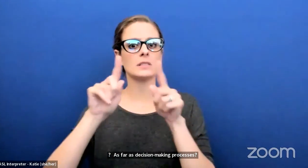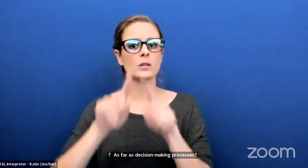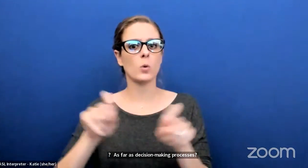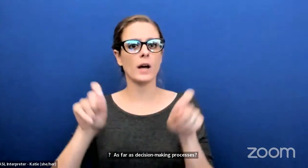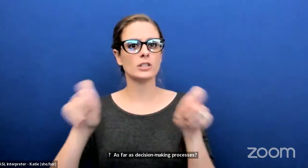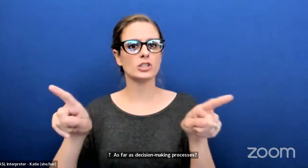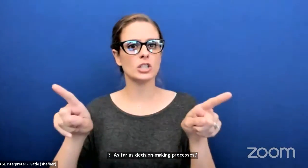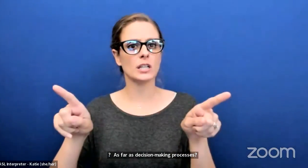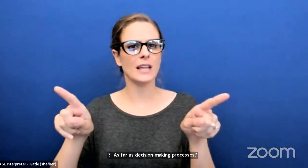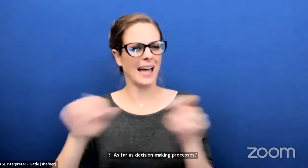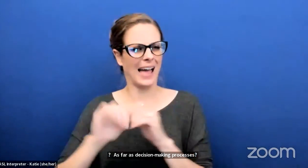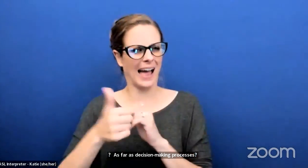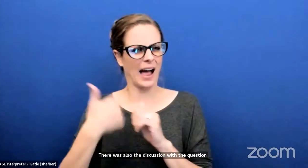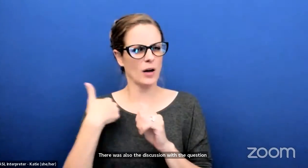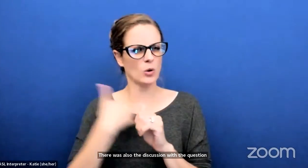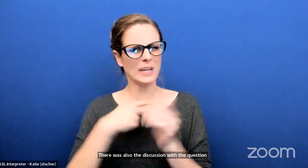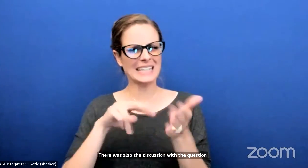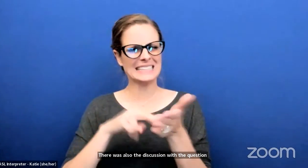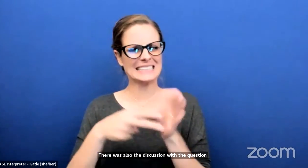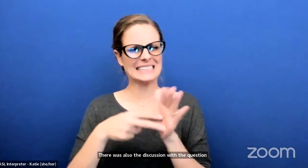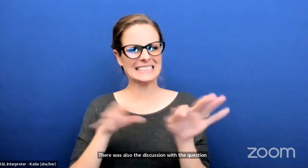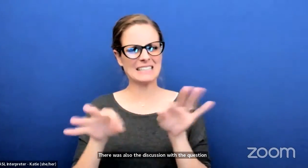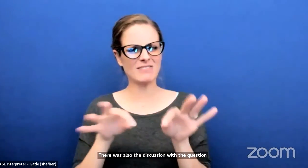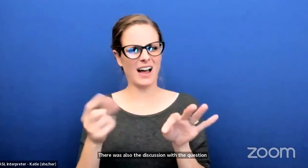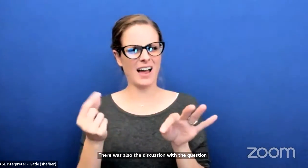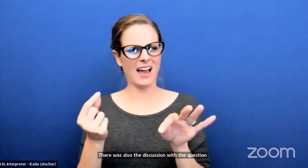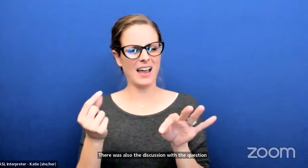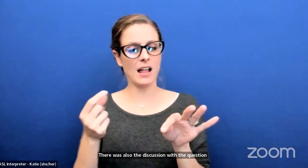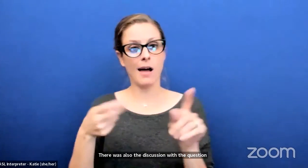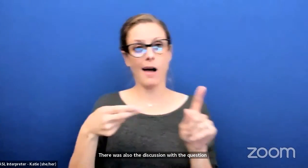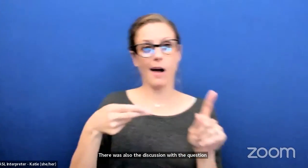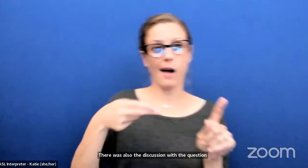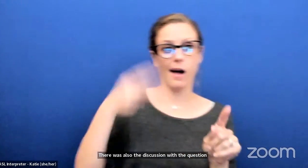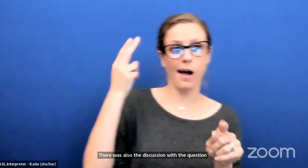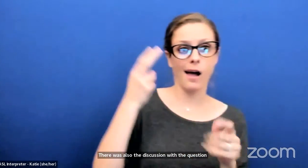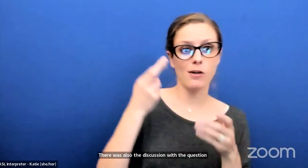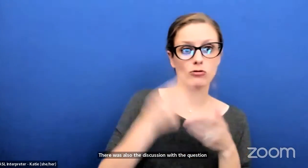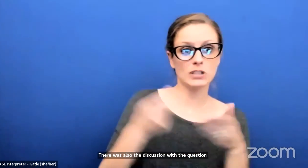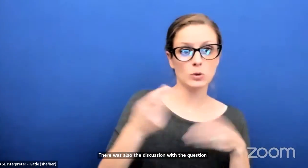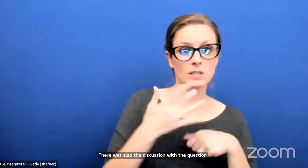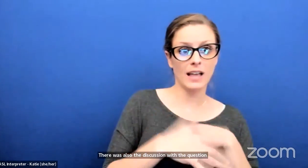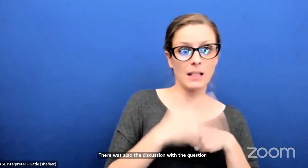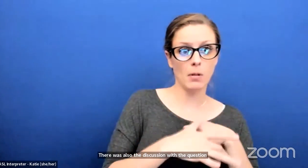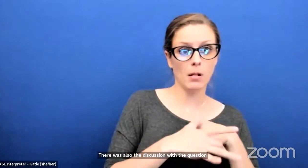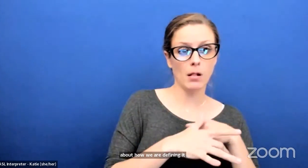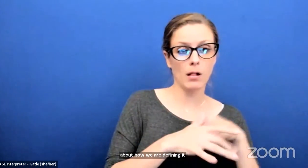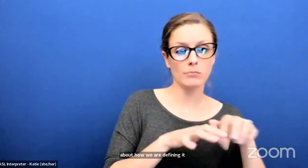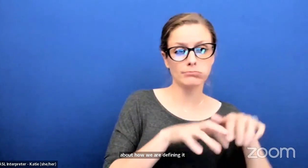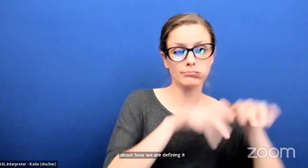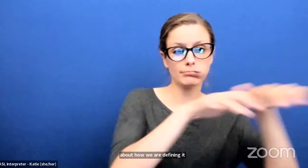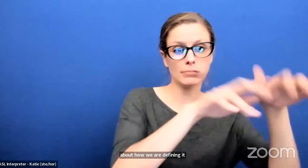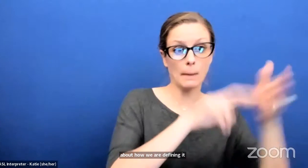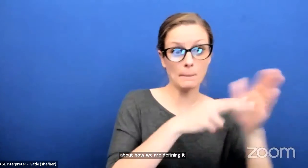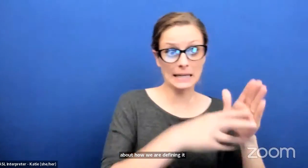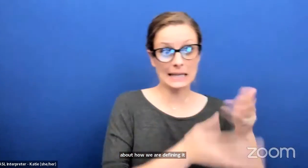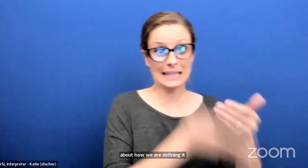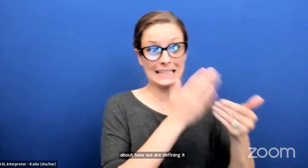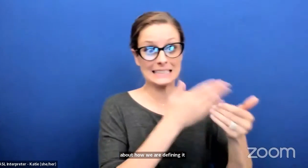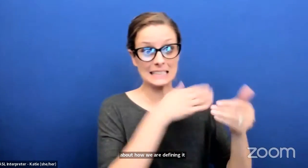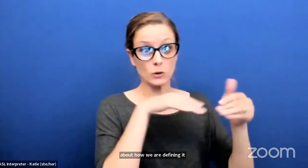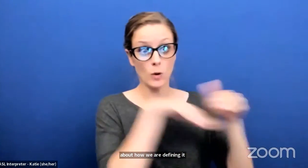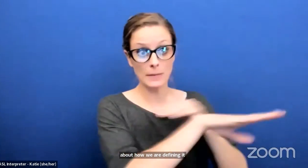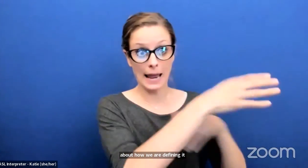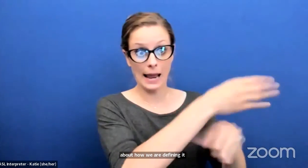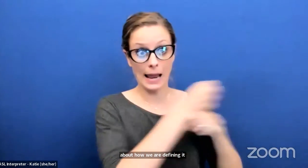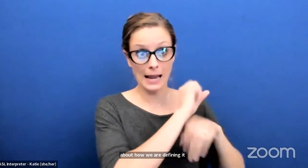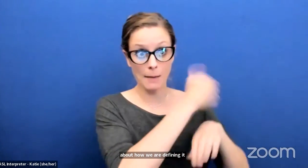how are we defining it? Is the high resource availability something that is easily obtainable and implemented, or is